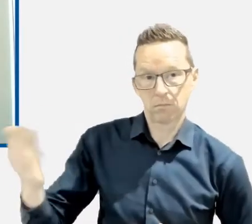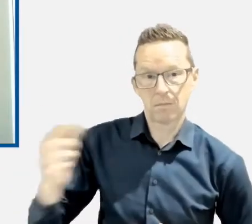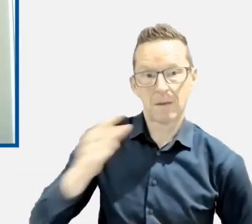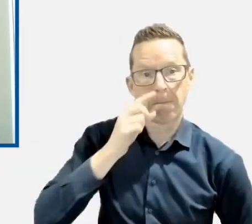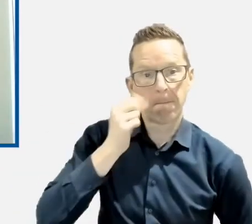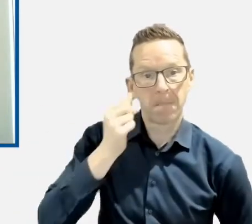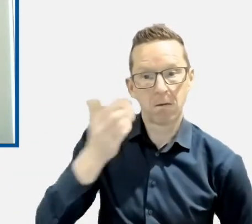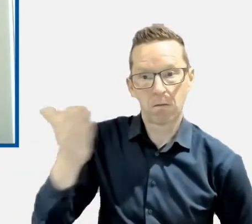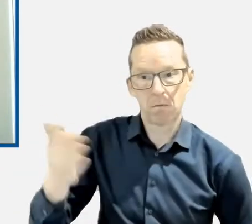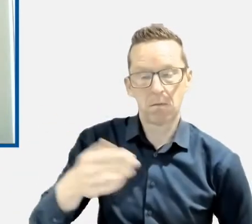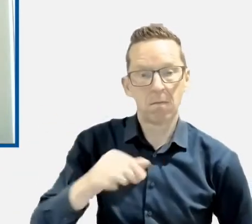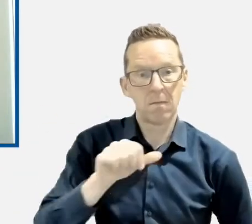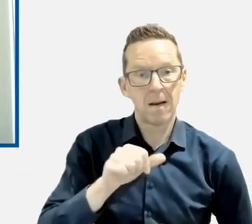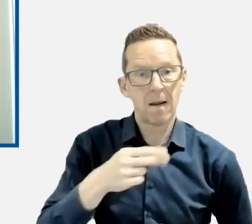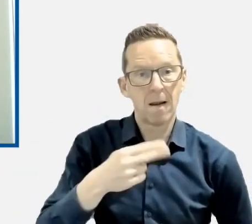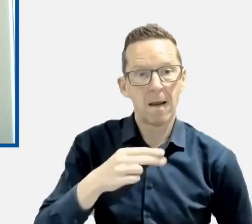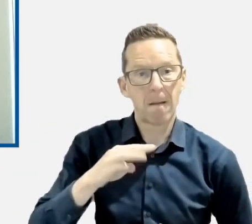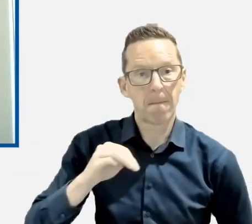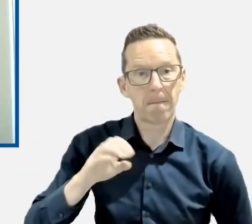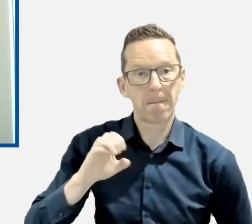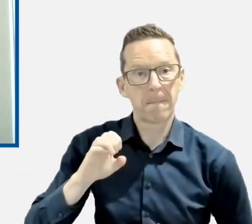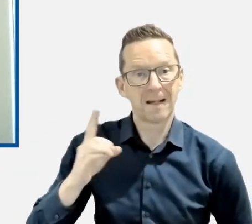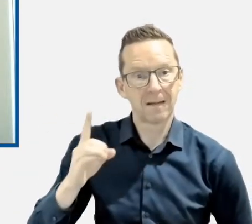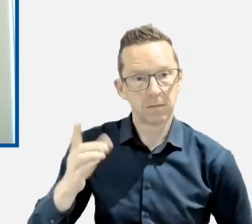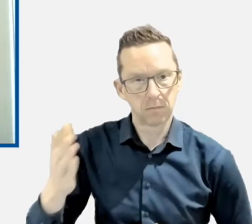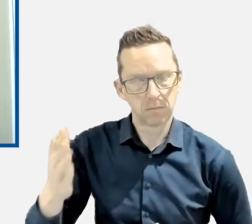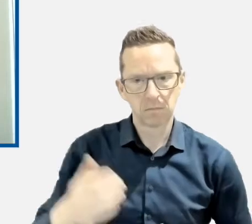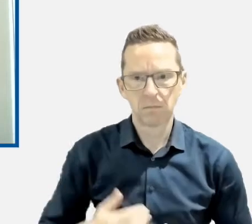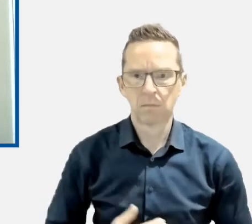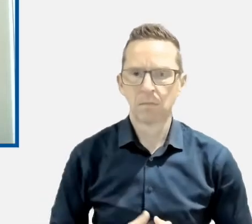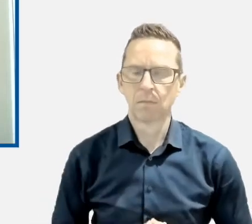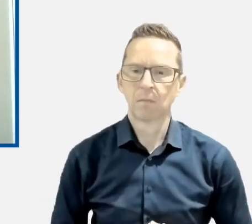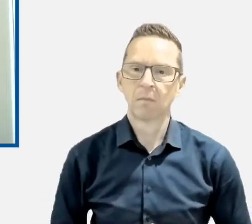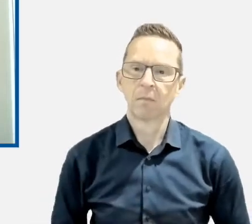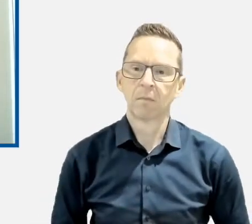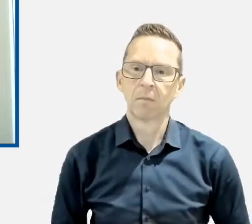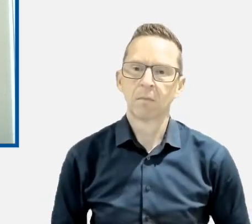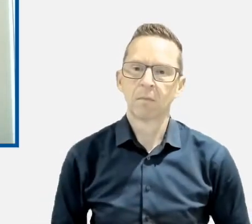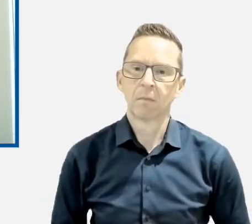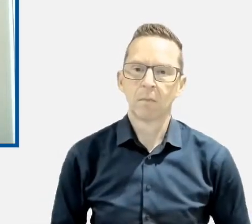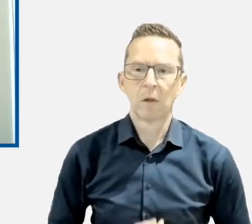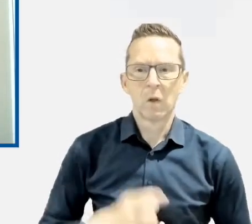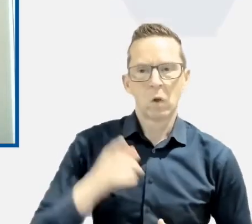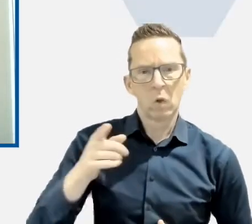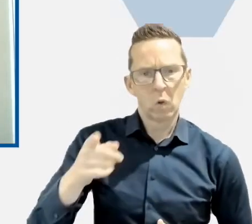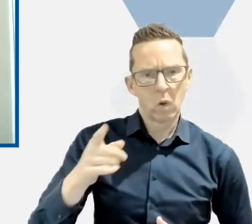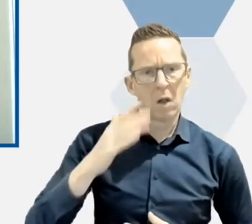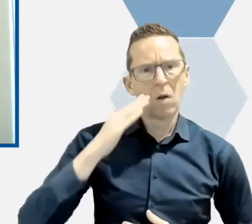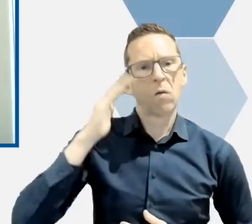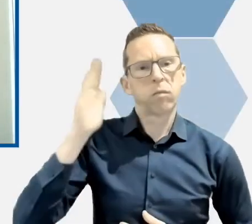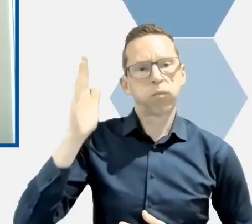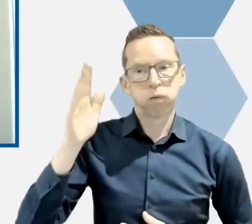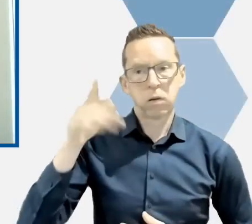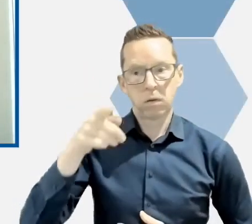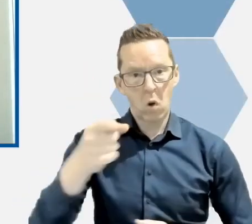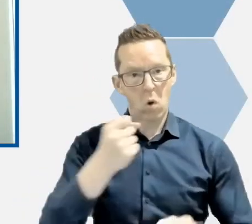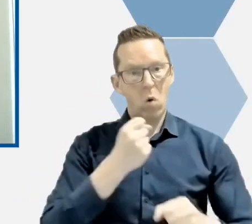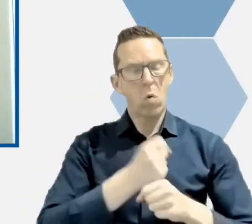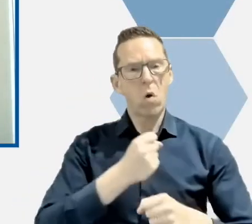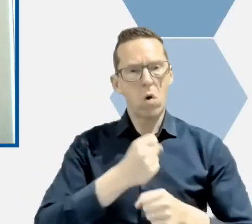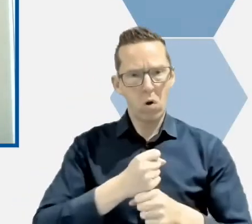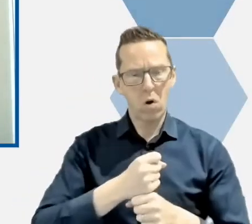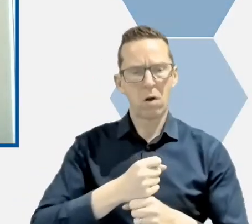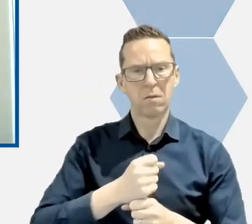As the ICPAC is the IGAD Center for Climate, you are a regional body.